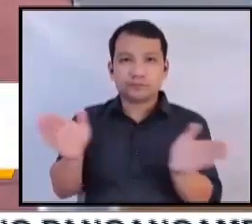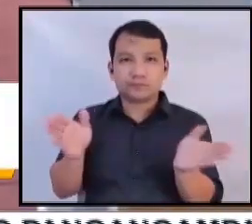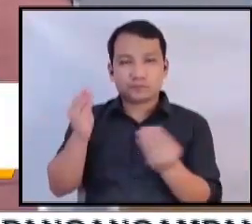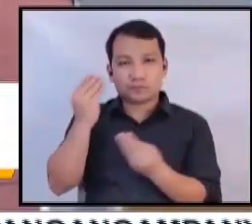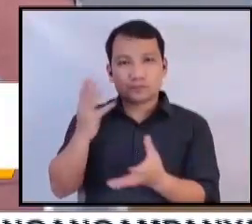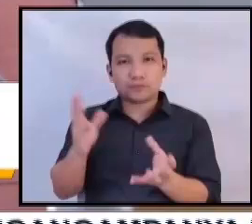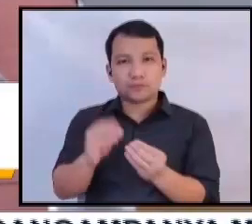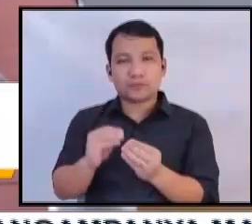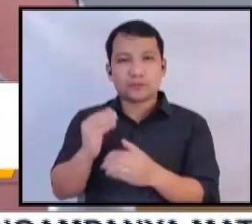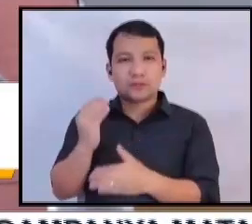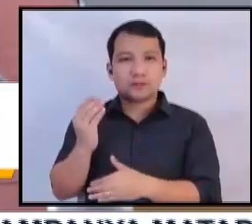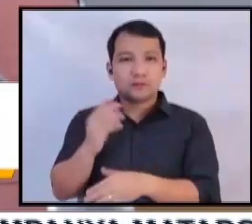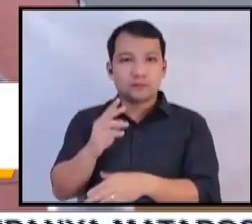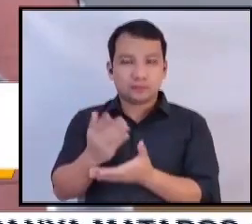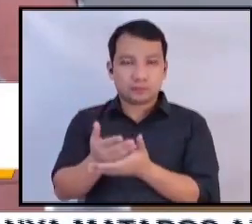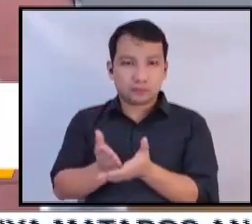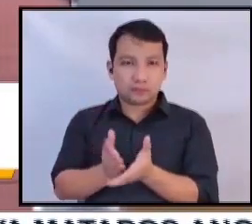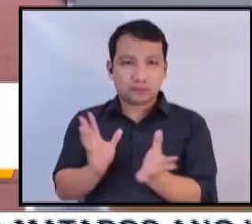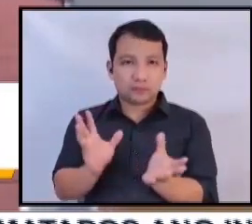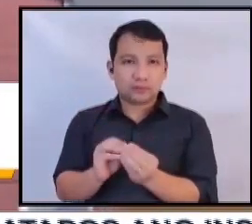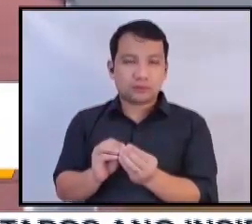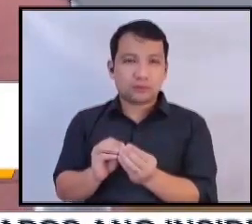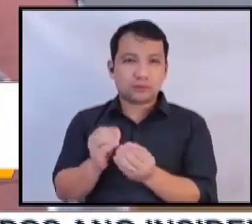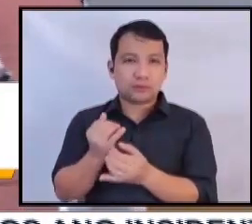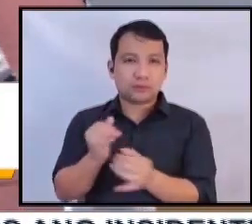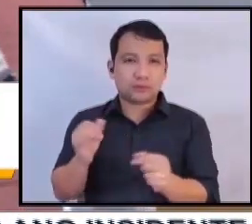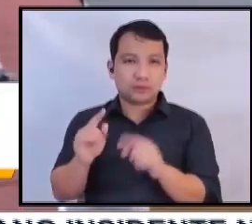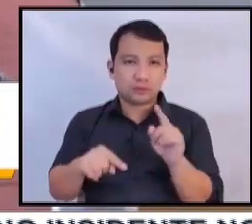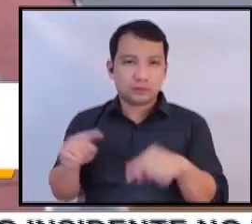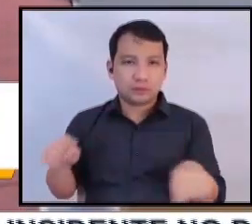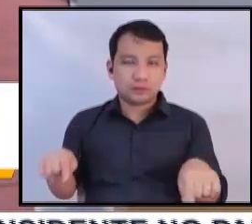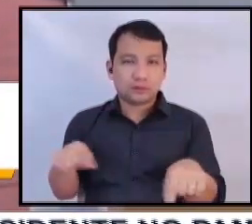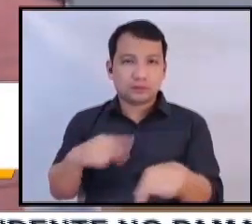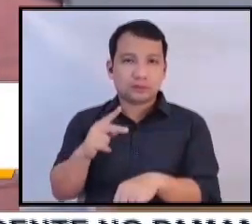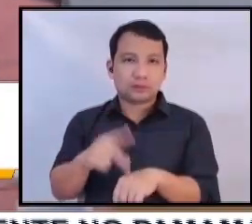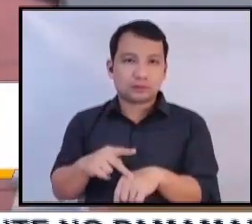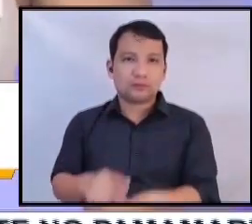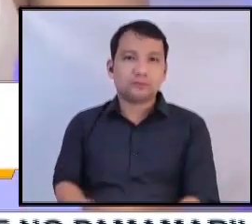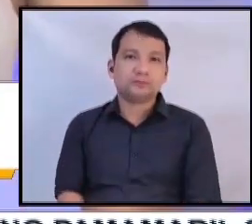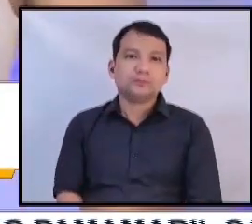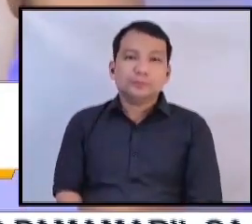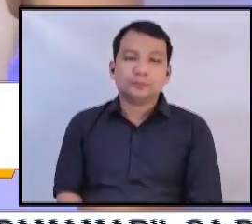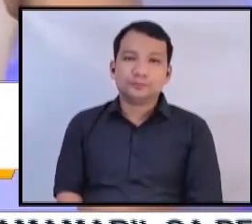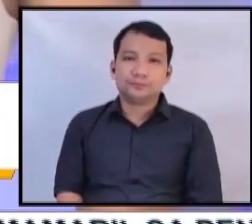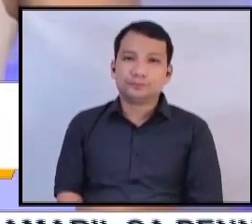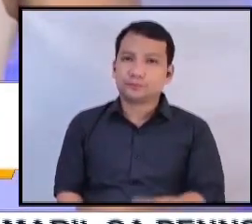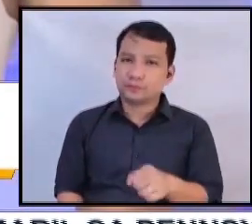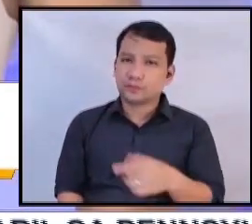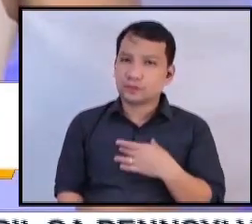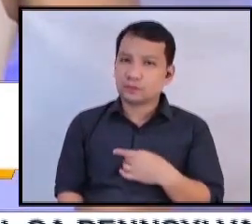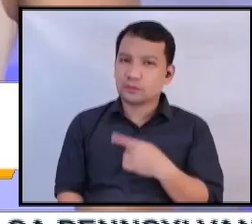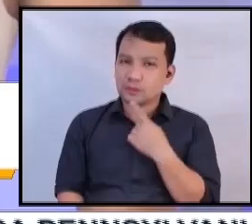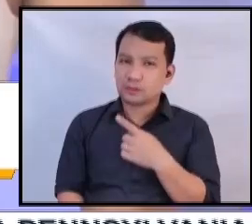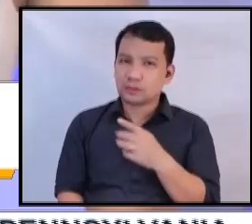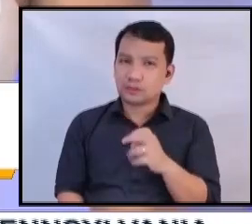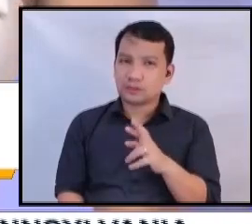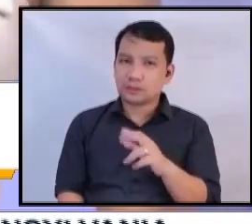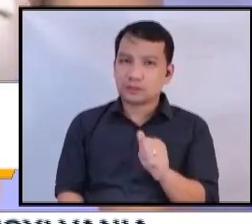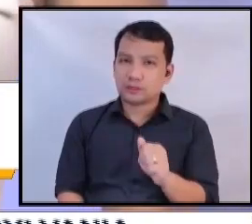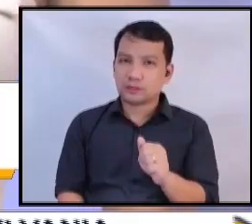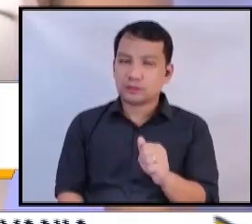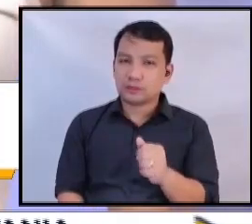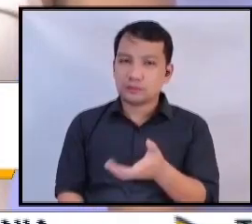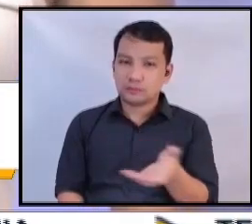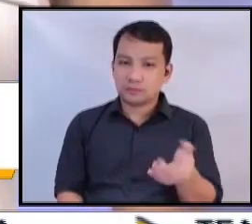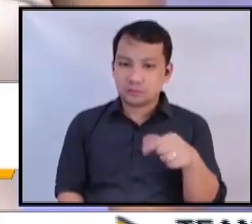wider part of the children with in different parts of the Philippines. Very interesting yung story ni Mirna kasi you shared also dun sa Q&A at the